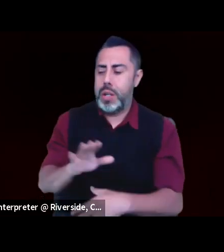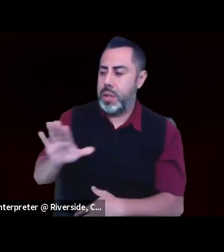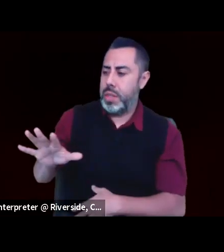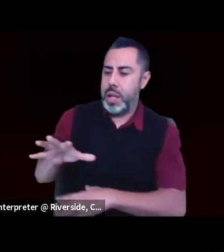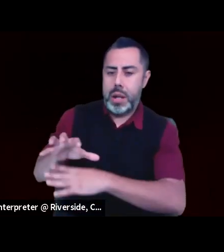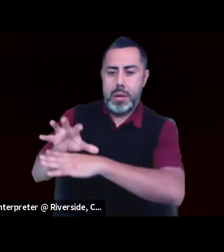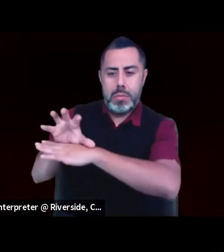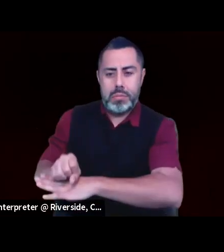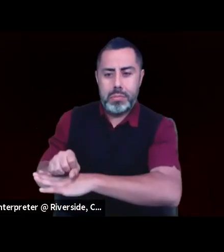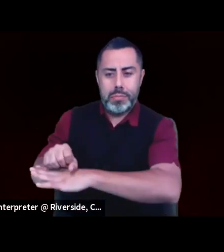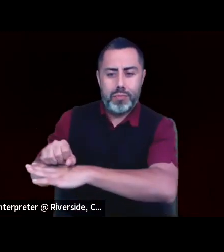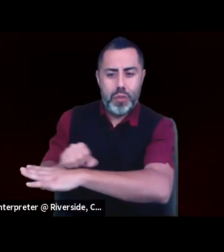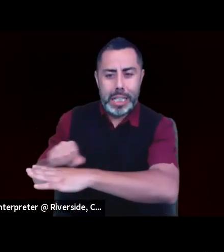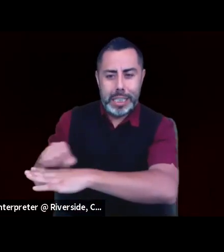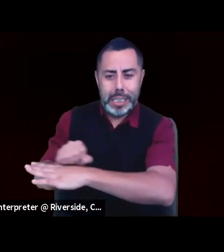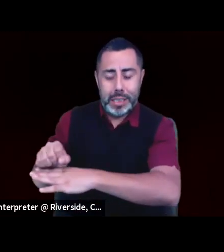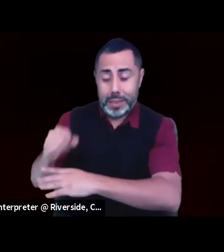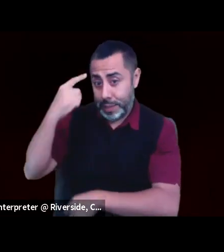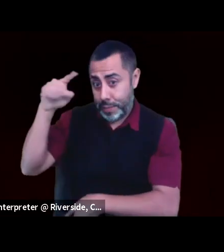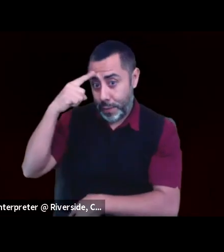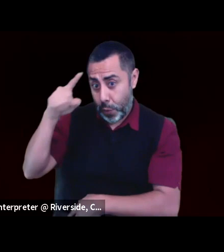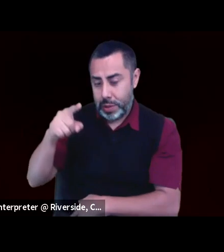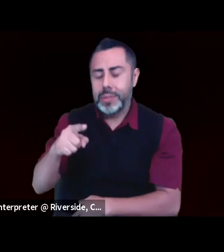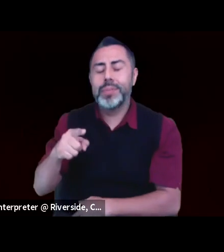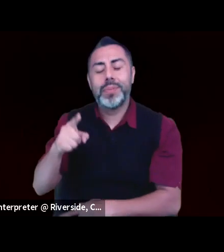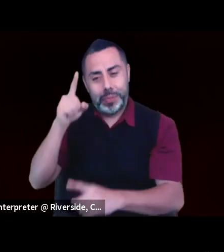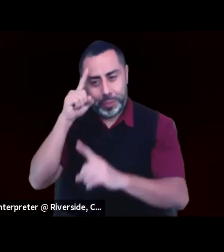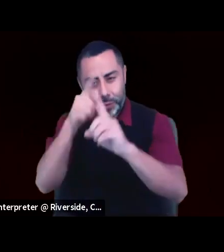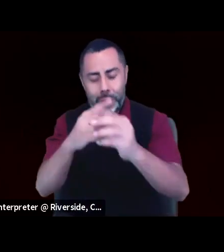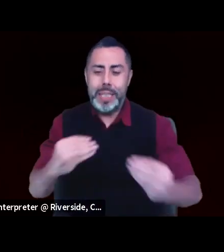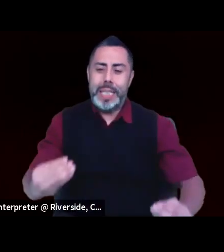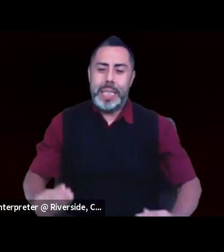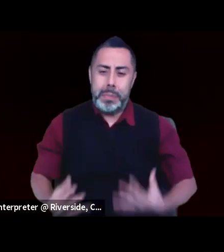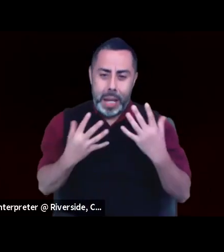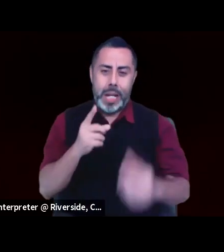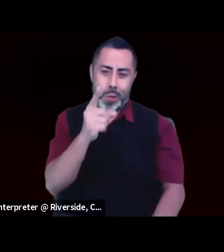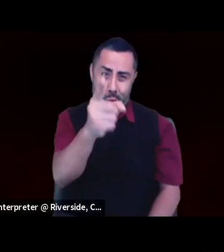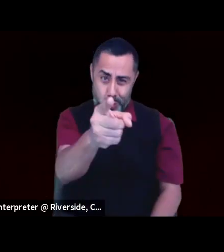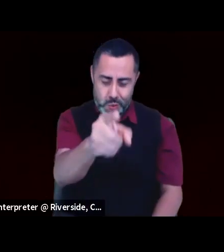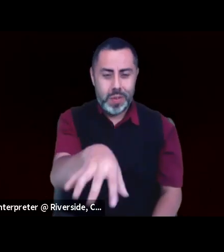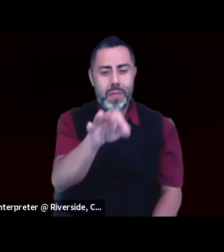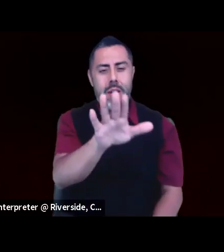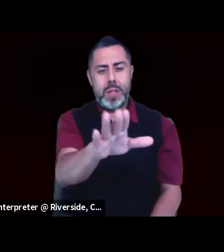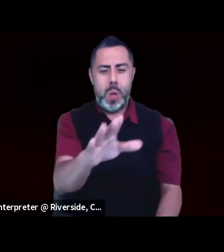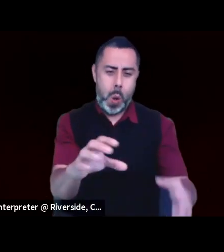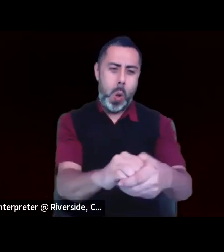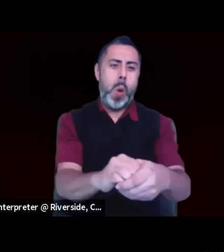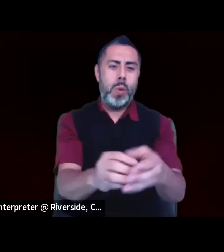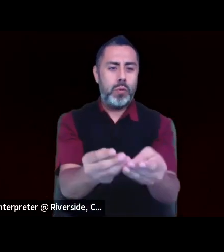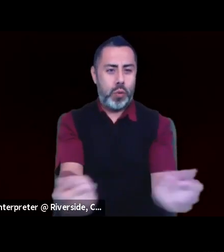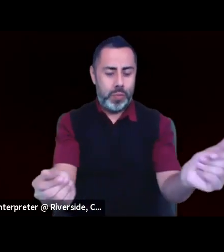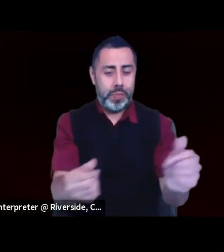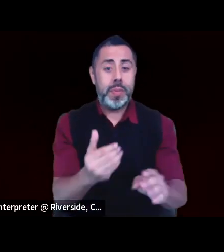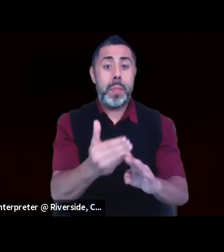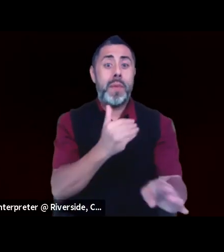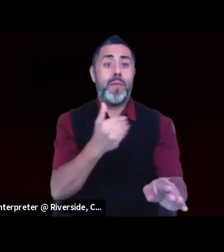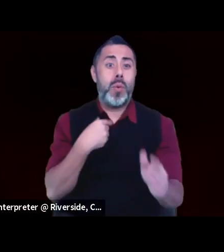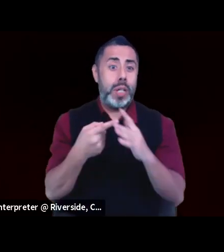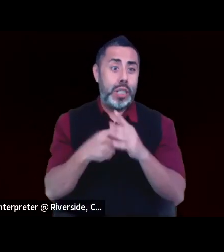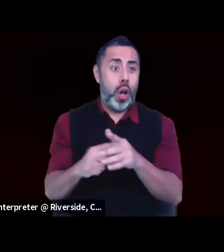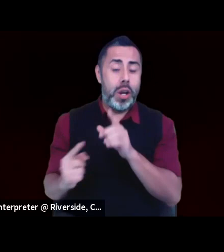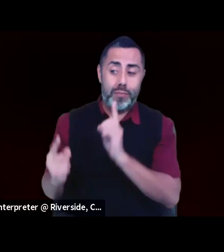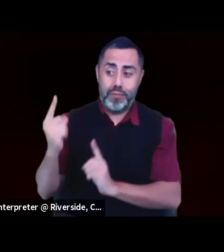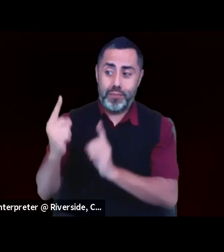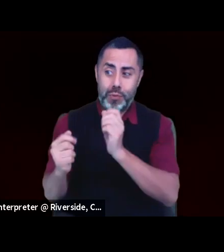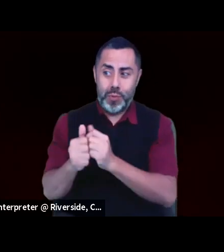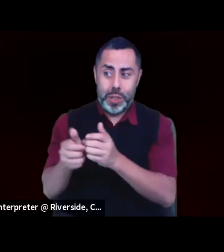your own solutions. So before we move into this sort of one-on-one moments with each person,